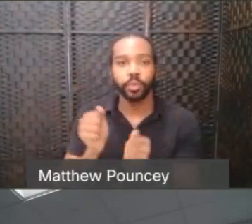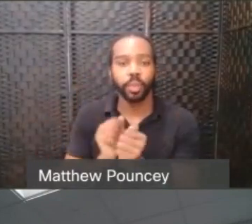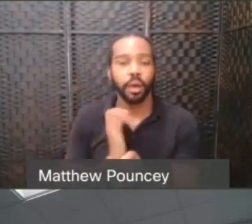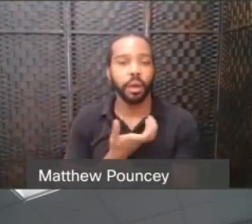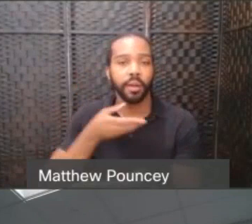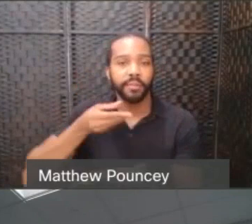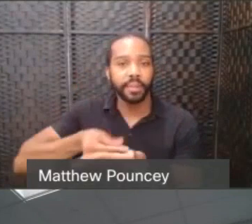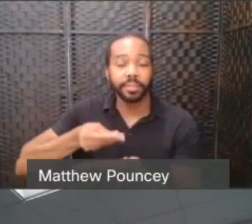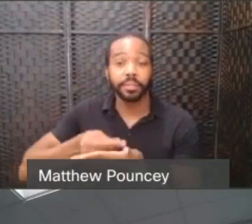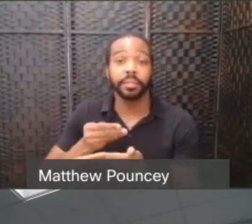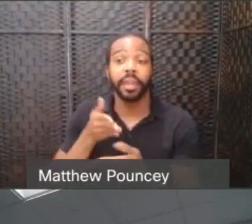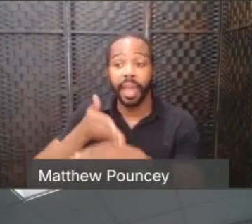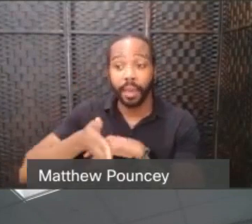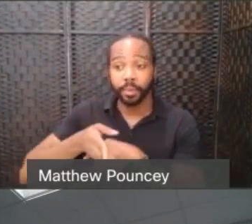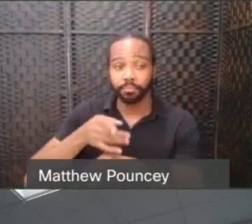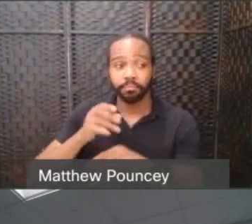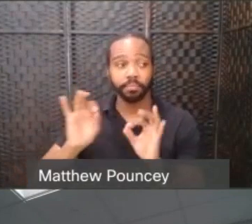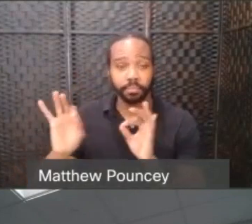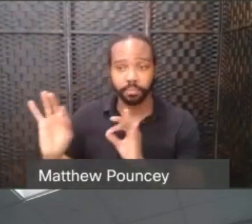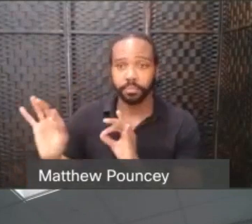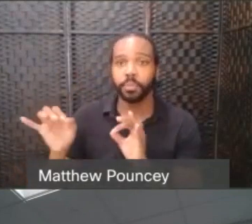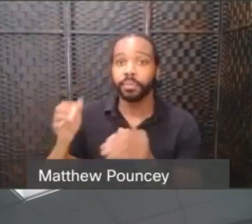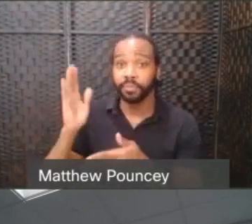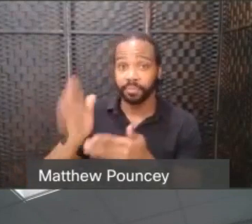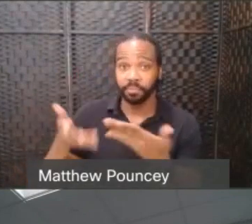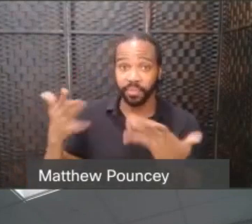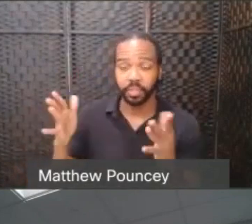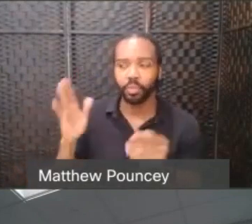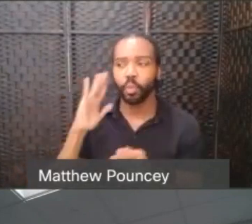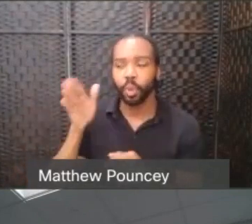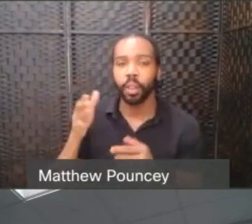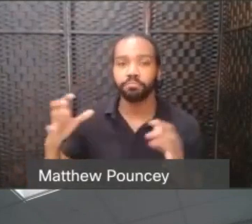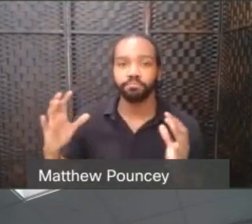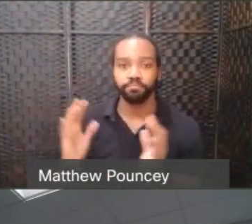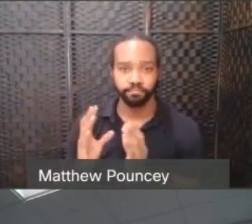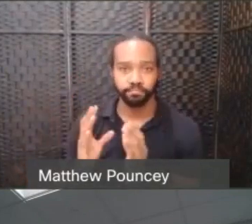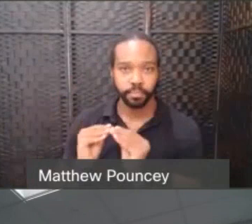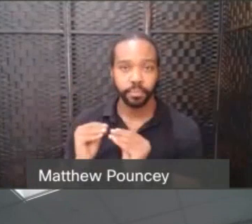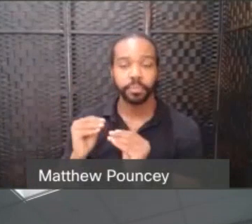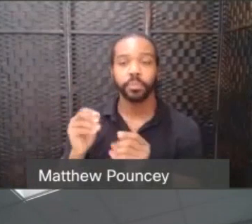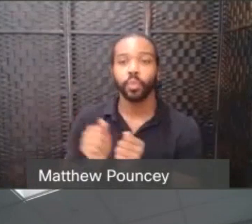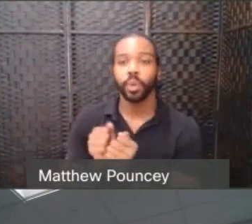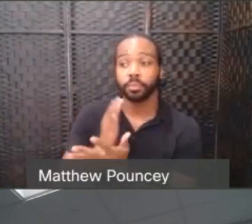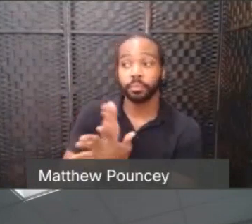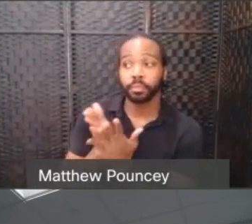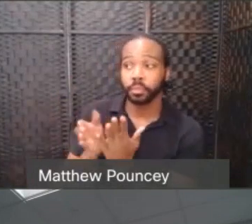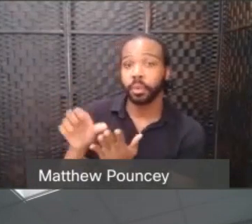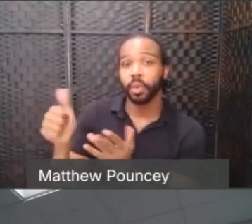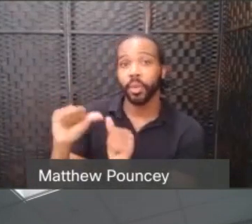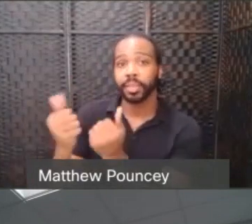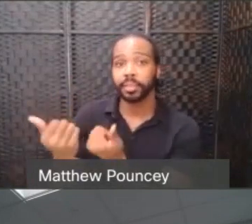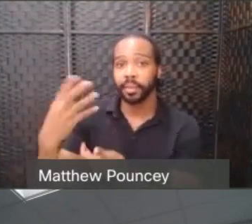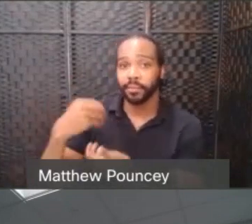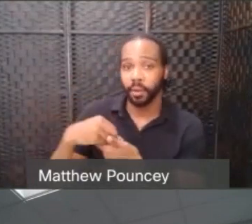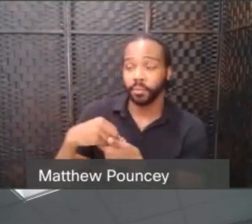we have completed kind of getting that public input, we will assemble what we have, DHCF, DDS, and other agencies involved, and we